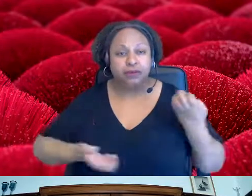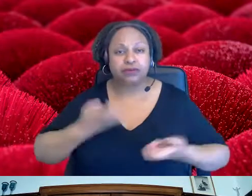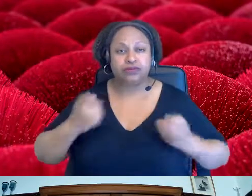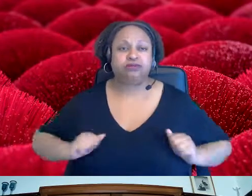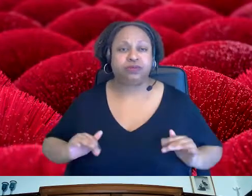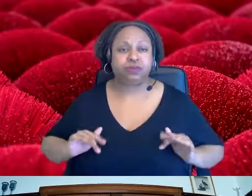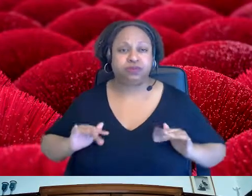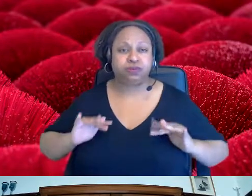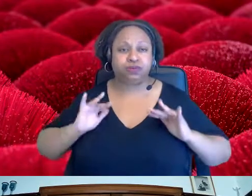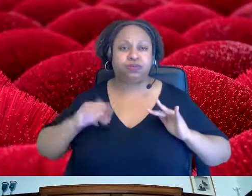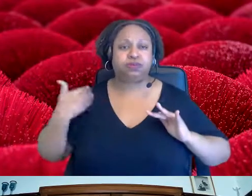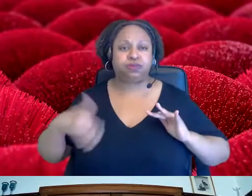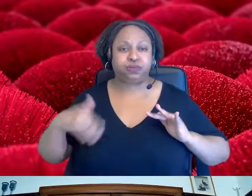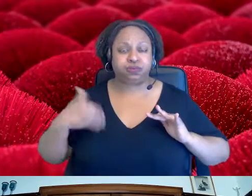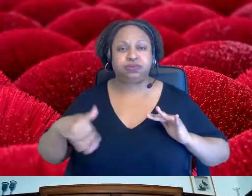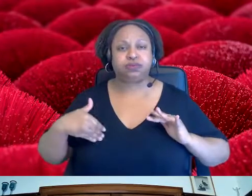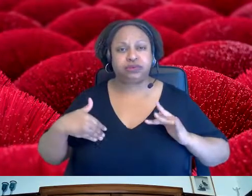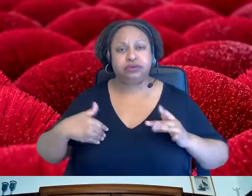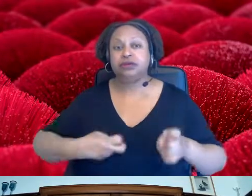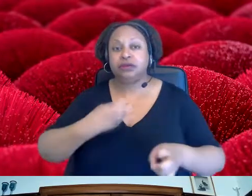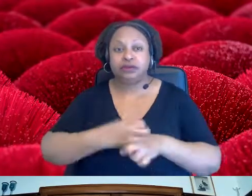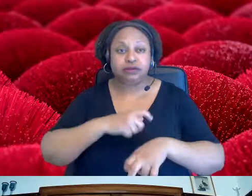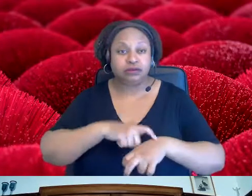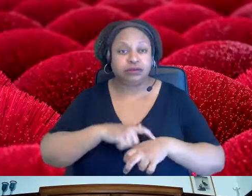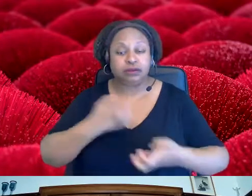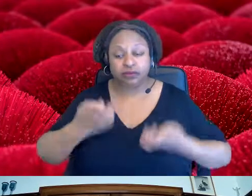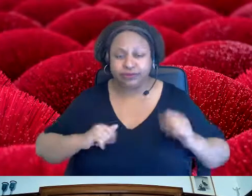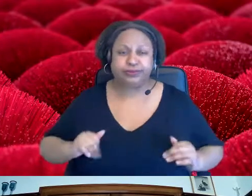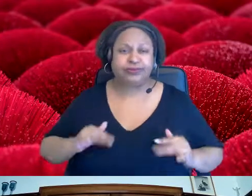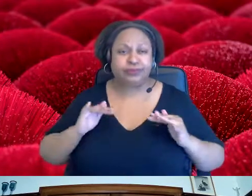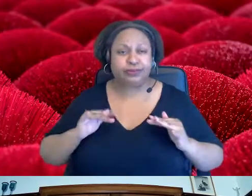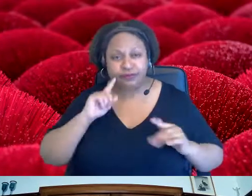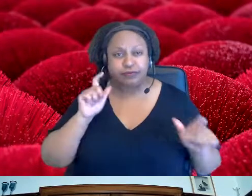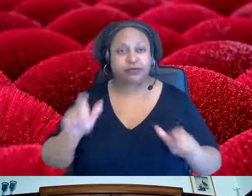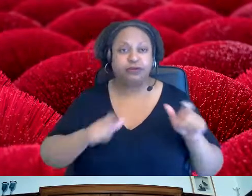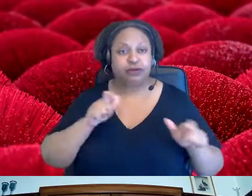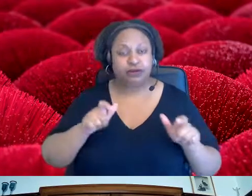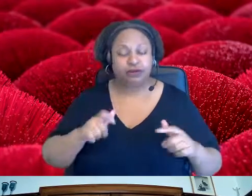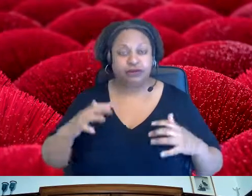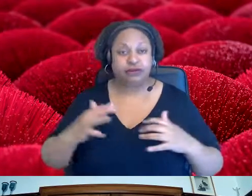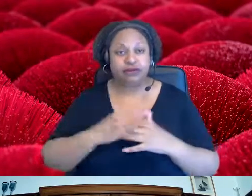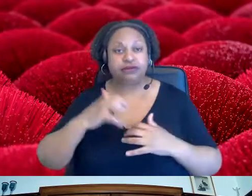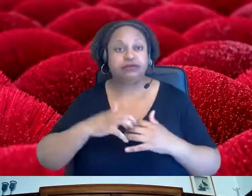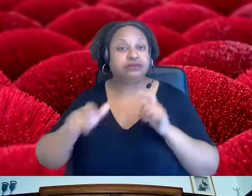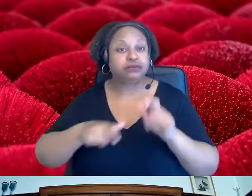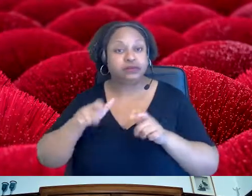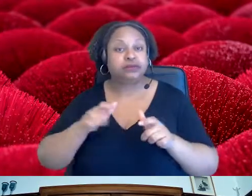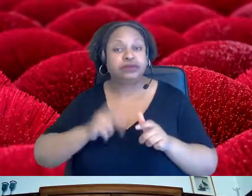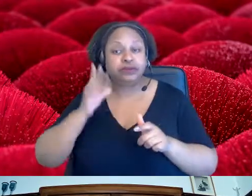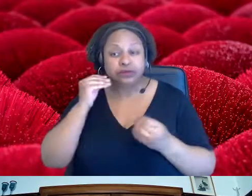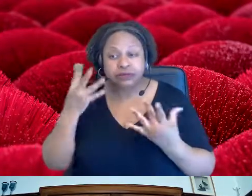is what Indigenous people have been experiencing for many years, and even since the